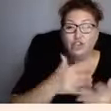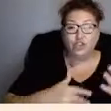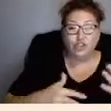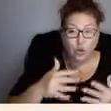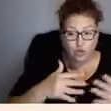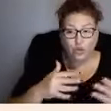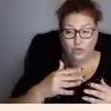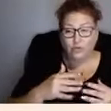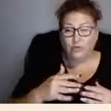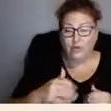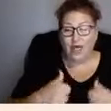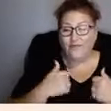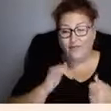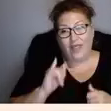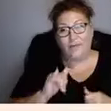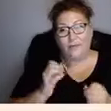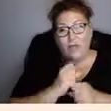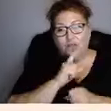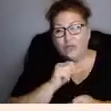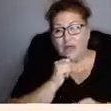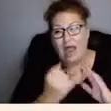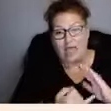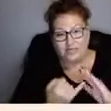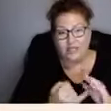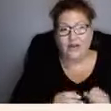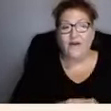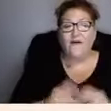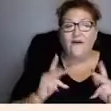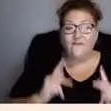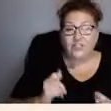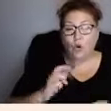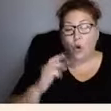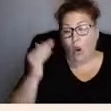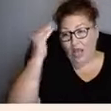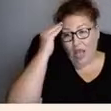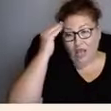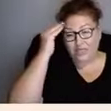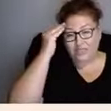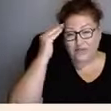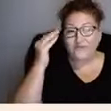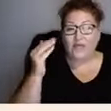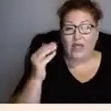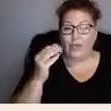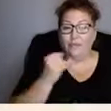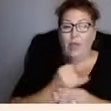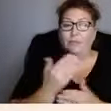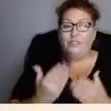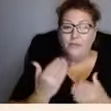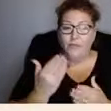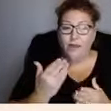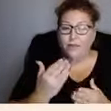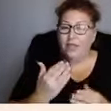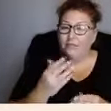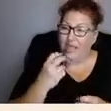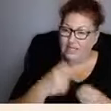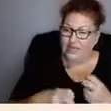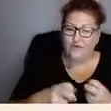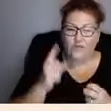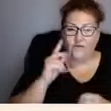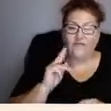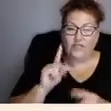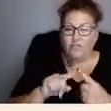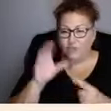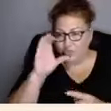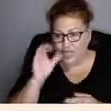Physical or cognitive impairments make it difficult for victims to seek help. They might not be able to use the phone and not provided access to the